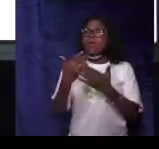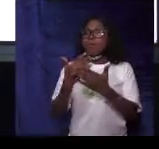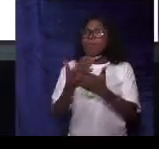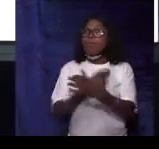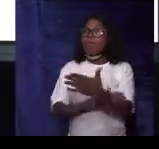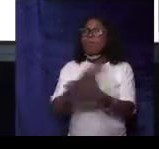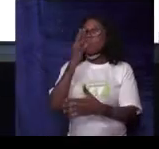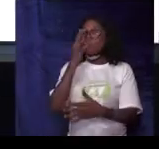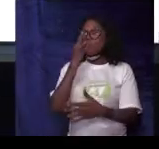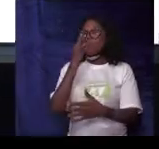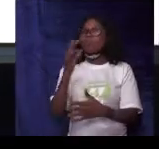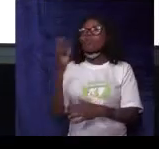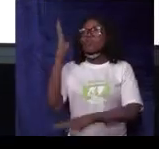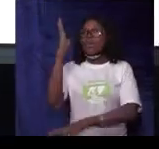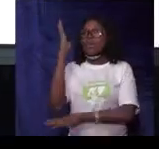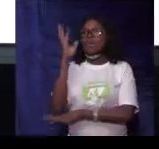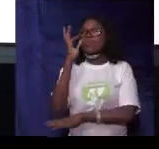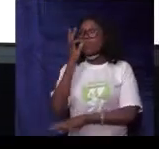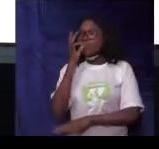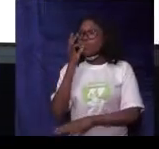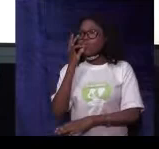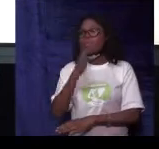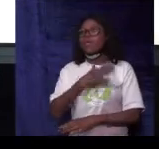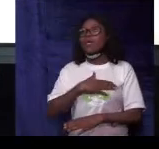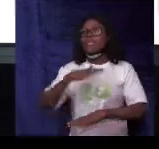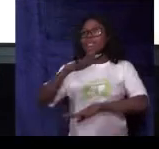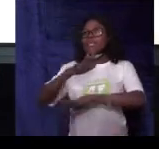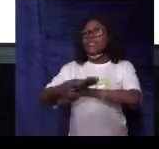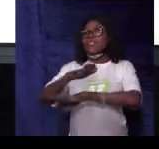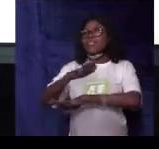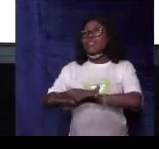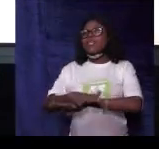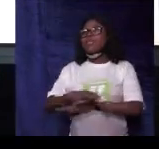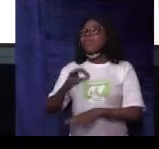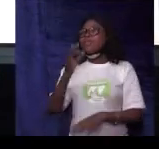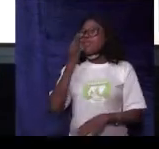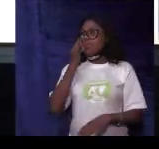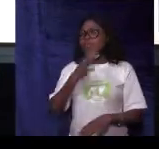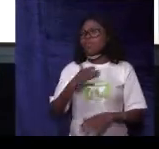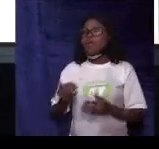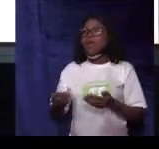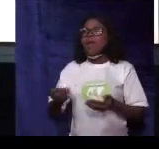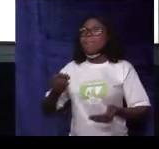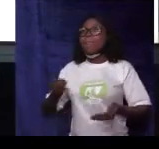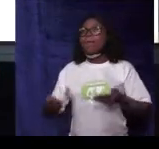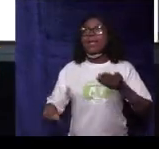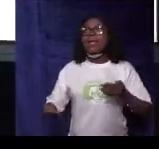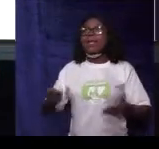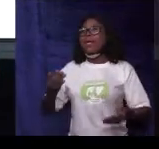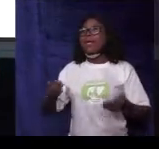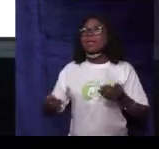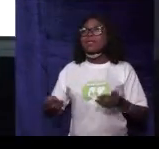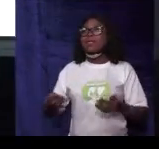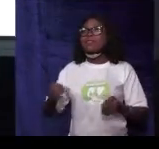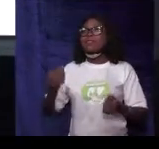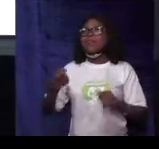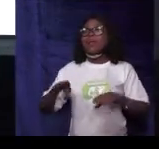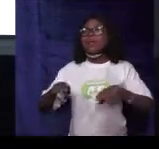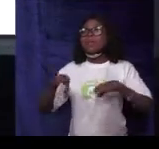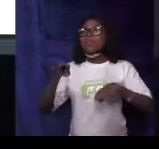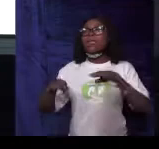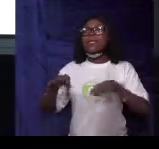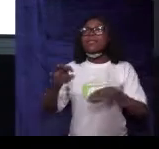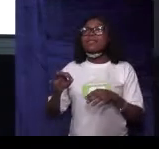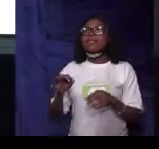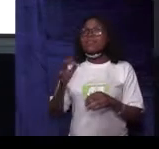dinner. D, balanced diet. No, the answer is balanced diet.